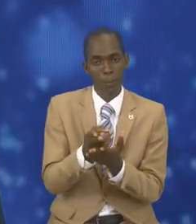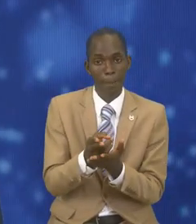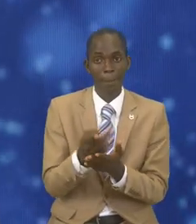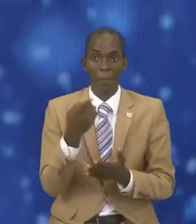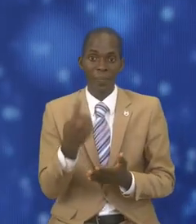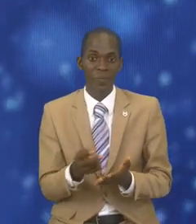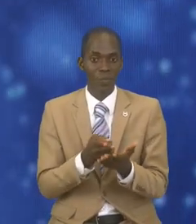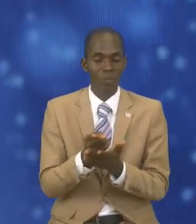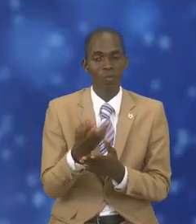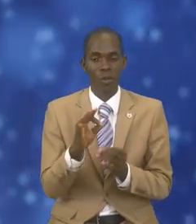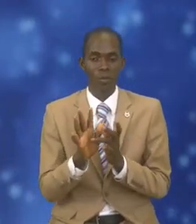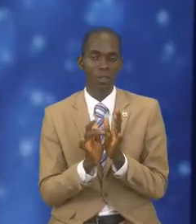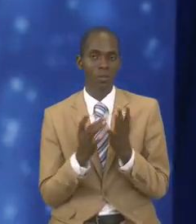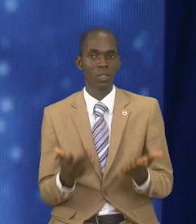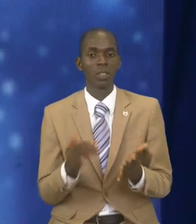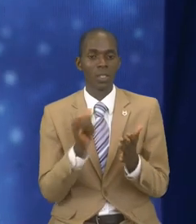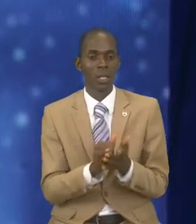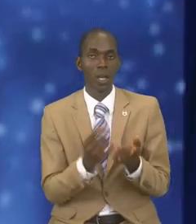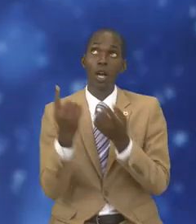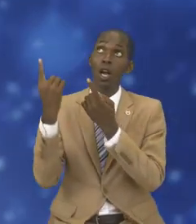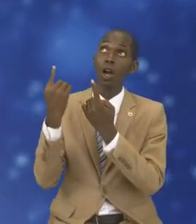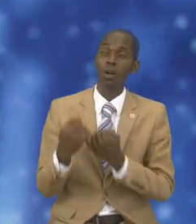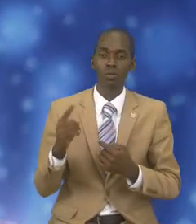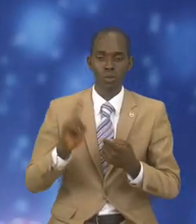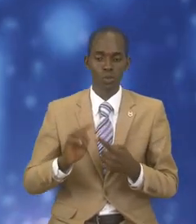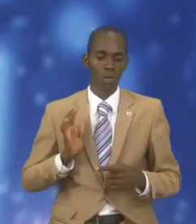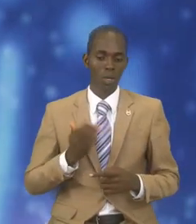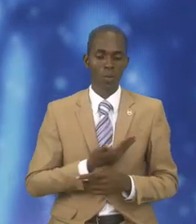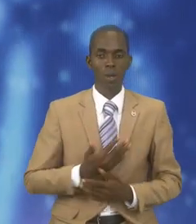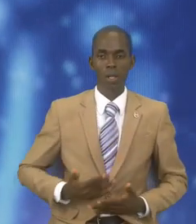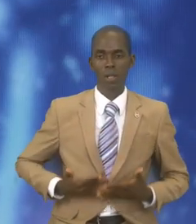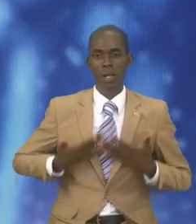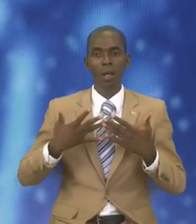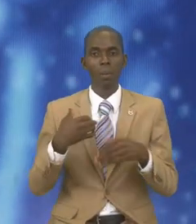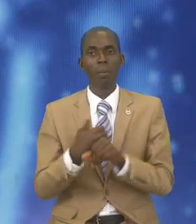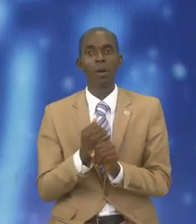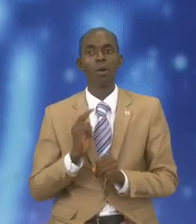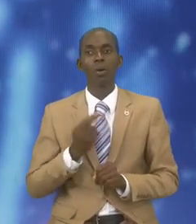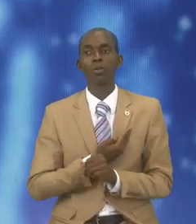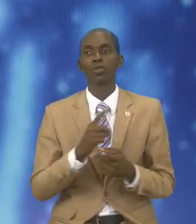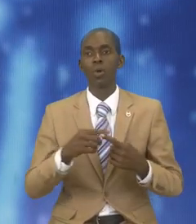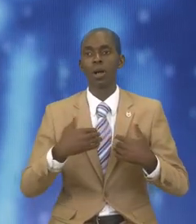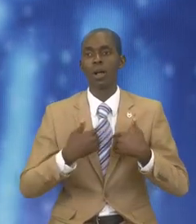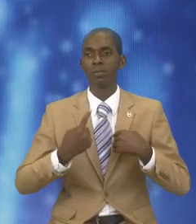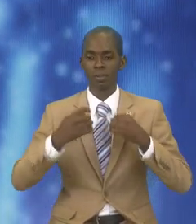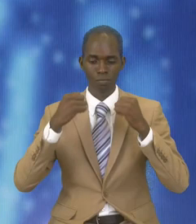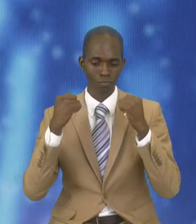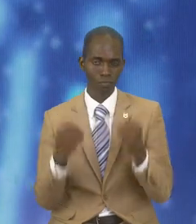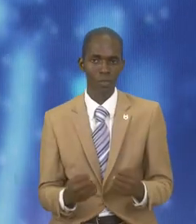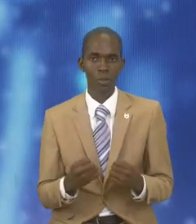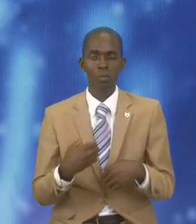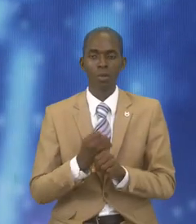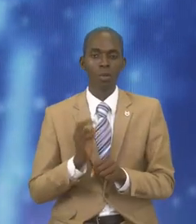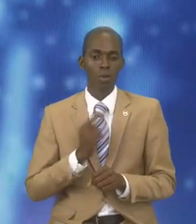truth of scripture that comes into our lives and makes us to have the strength, and it makes us